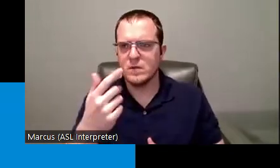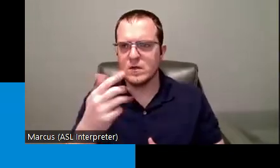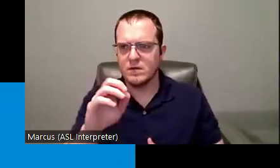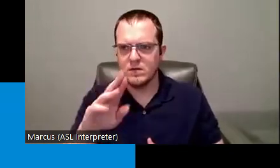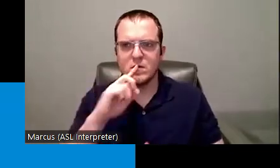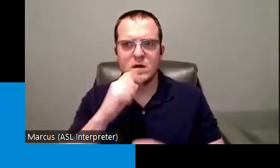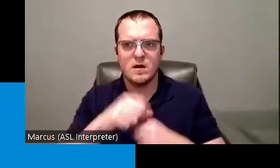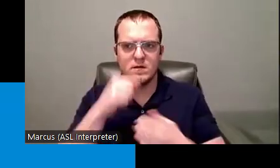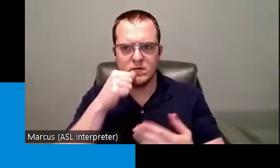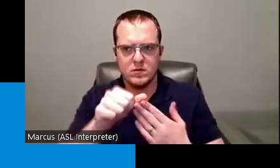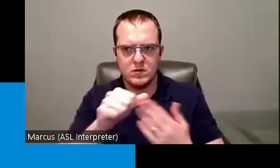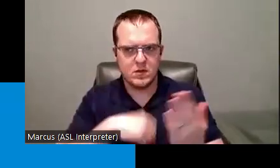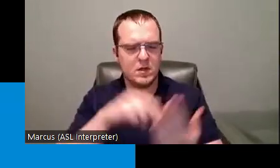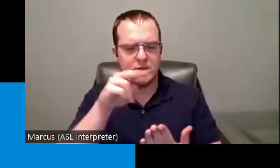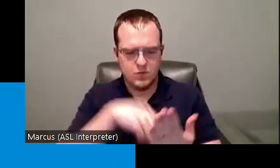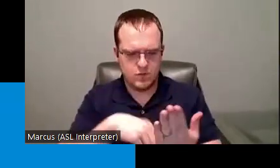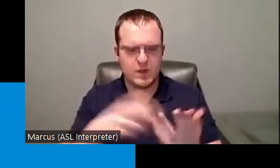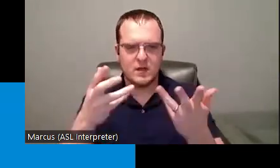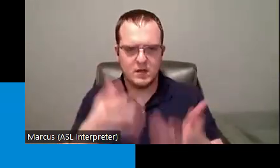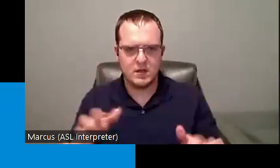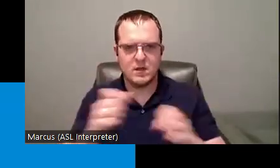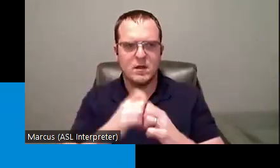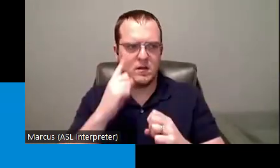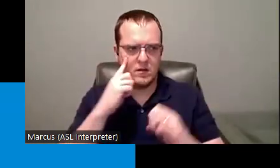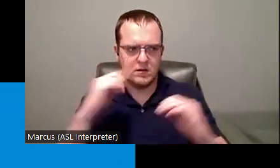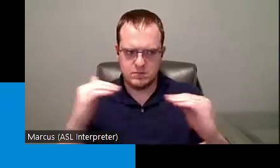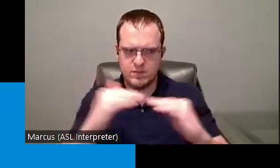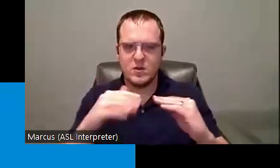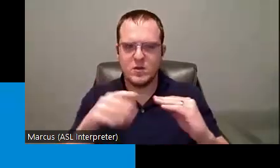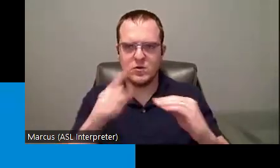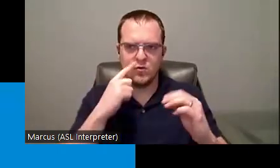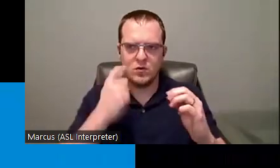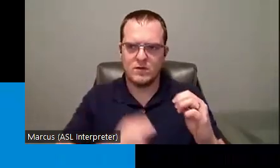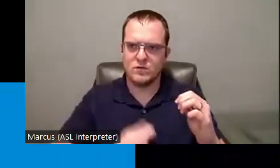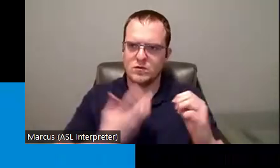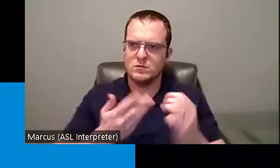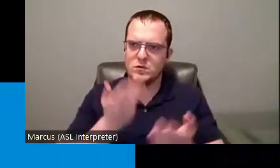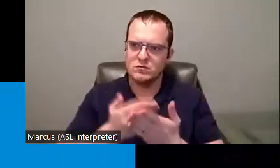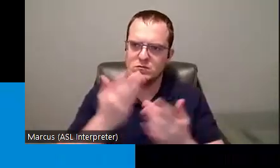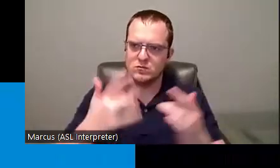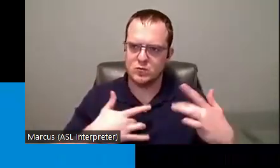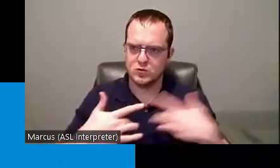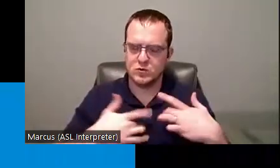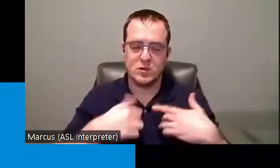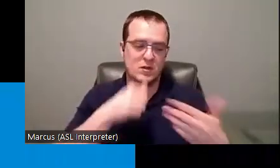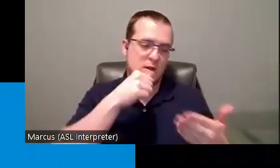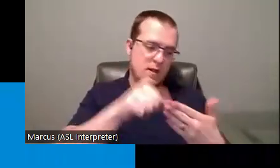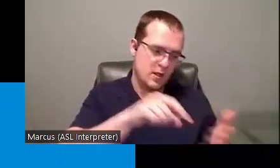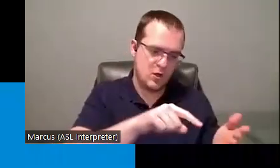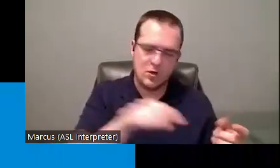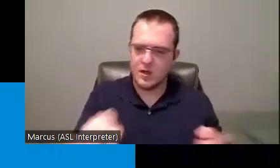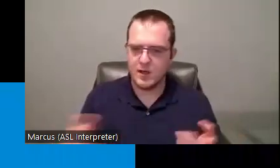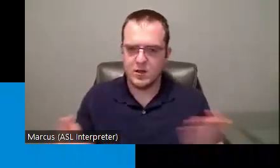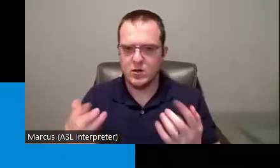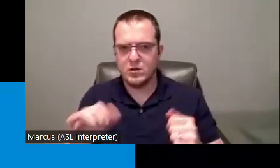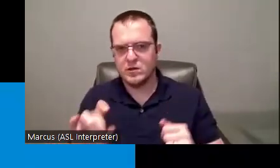letter. I have read it in its entirety. I think it's very fair, and I think you have expressed very legitimate concerns both in the letter and here today. I